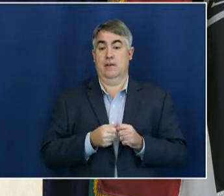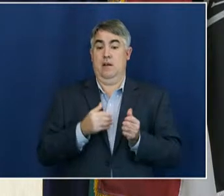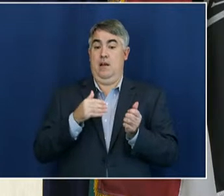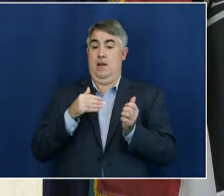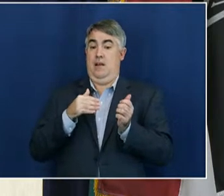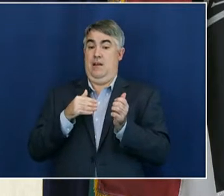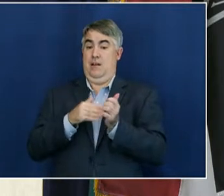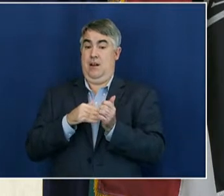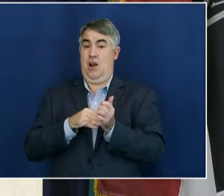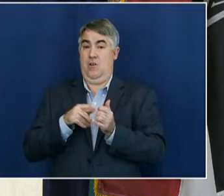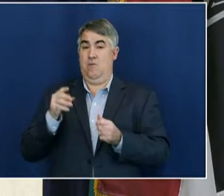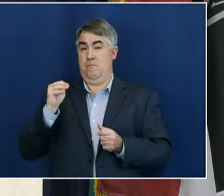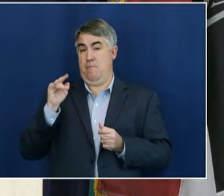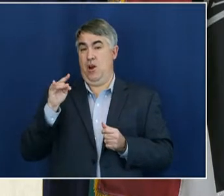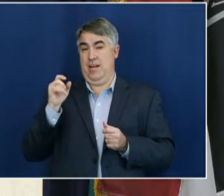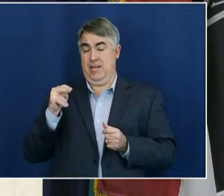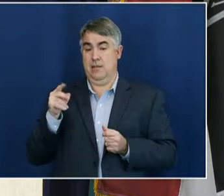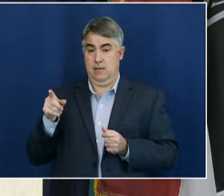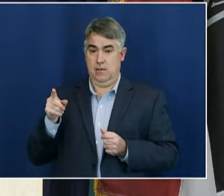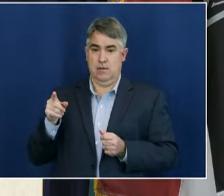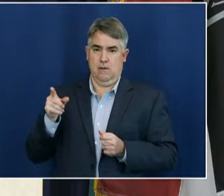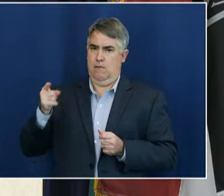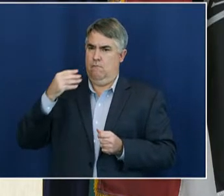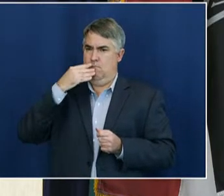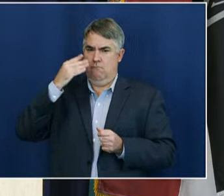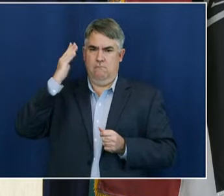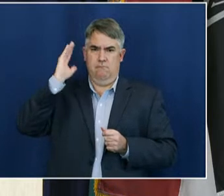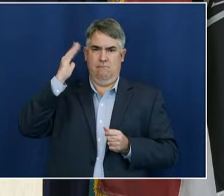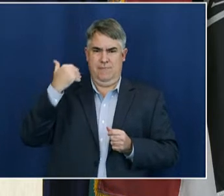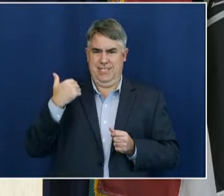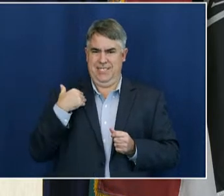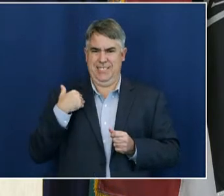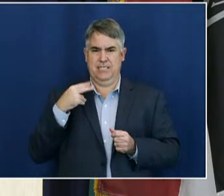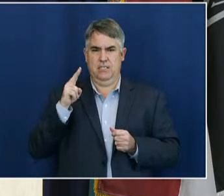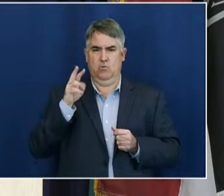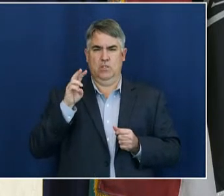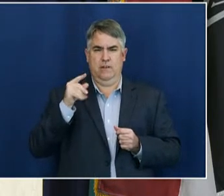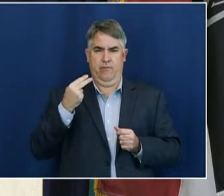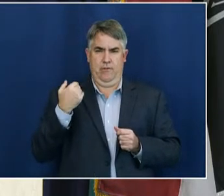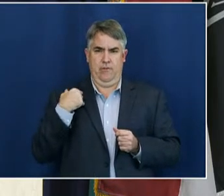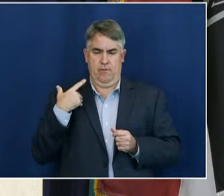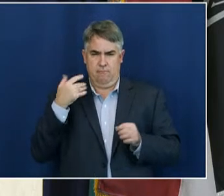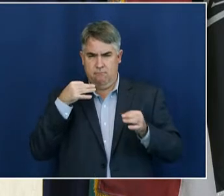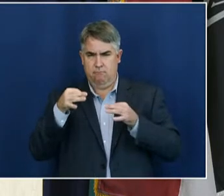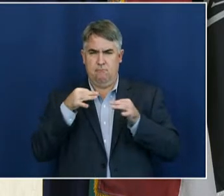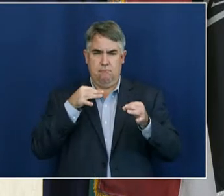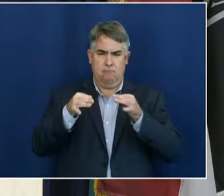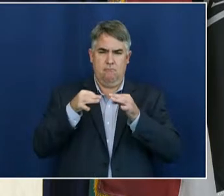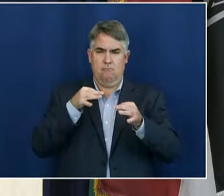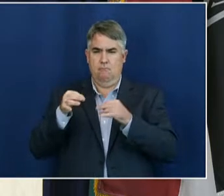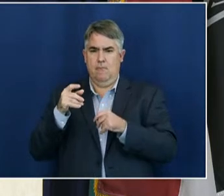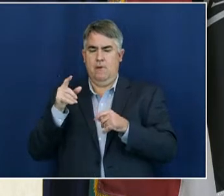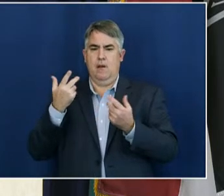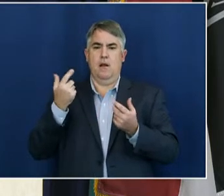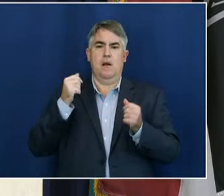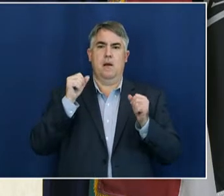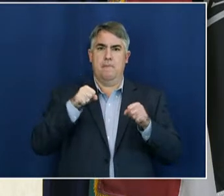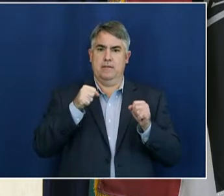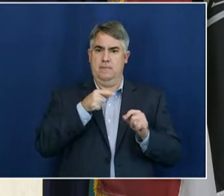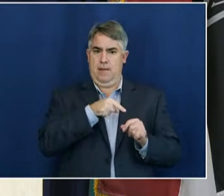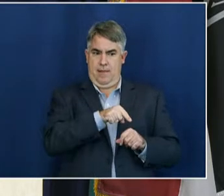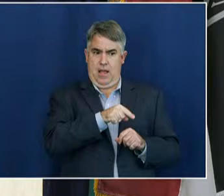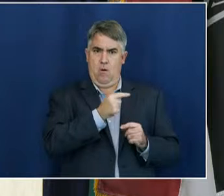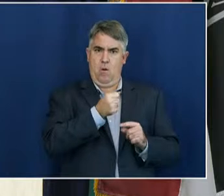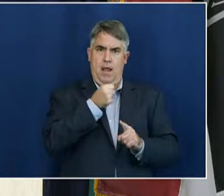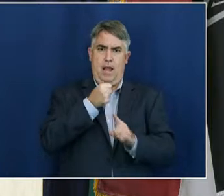the modeler from UCSD at our Board of Supervisors meeting back on the 26th, the potential impact of that could be seen in a